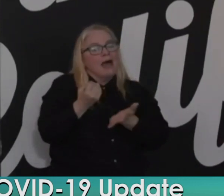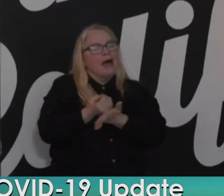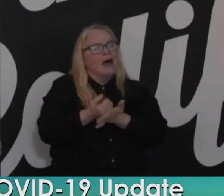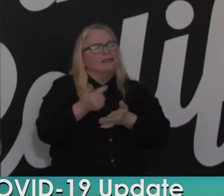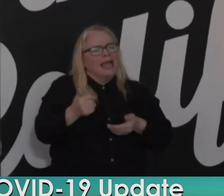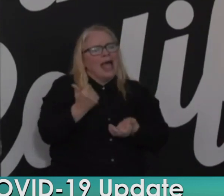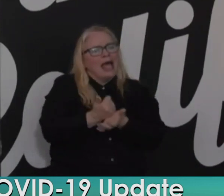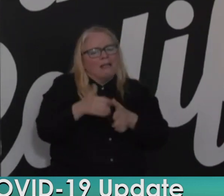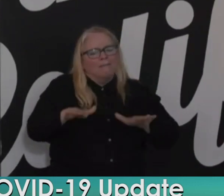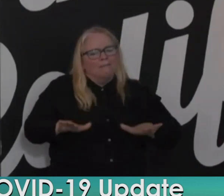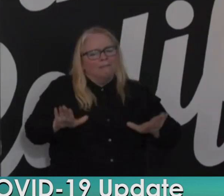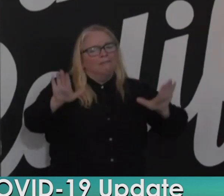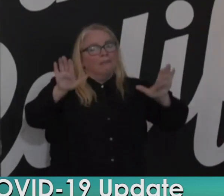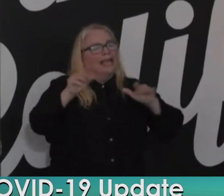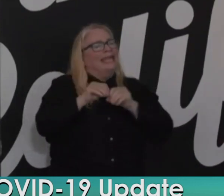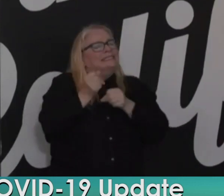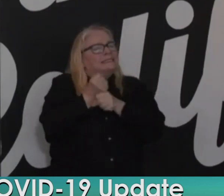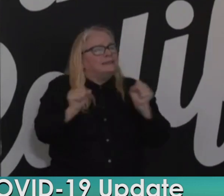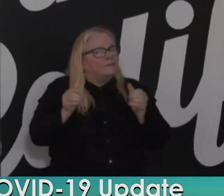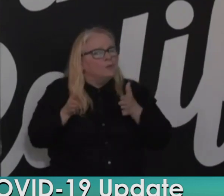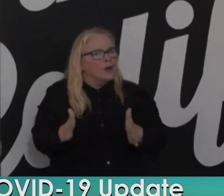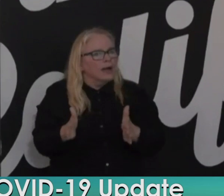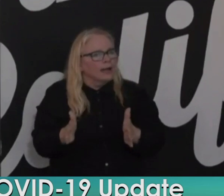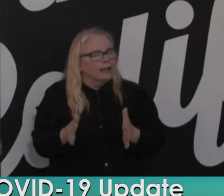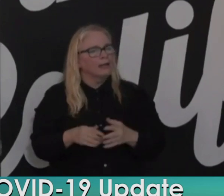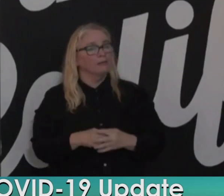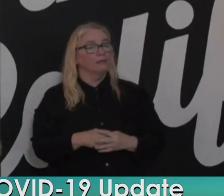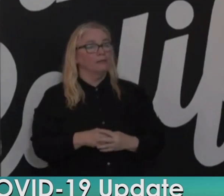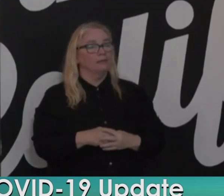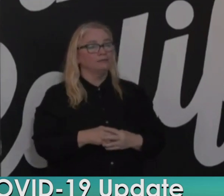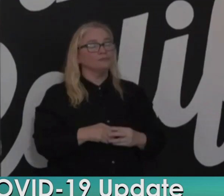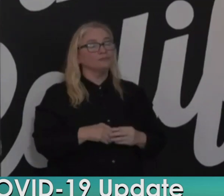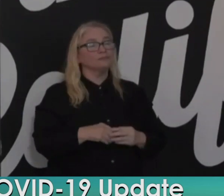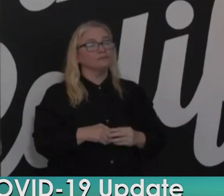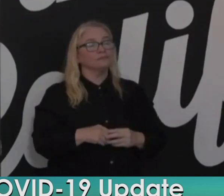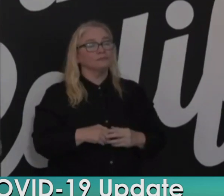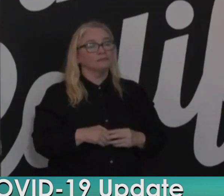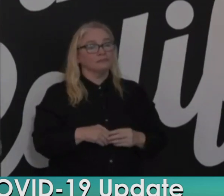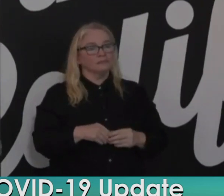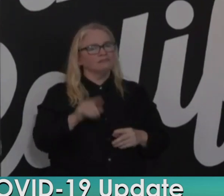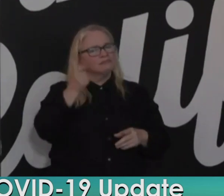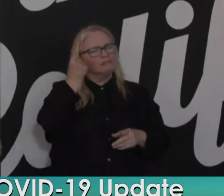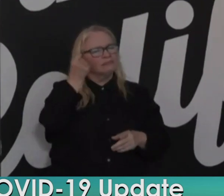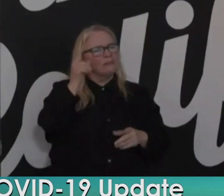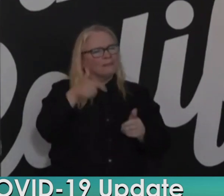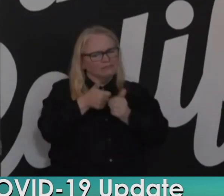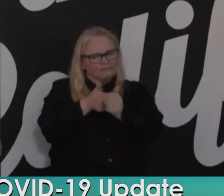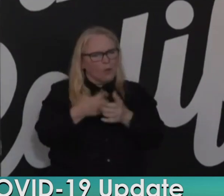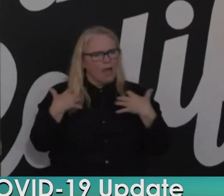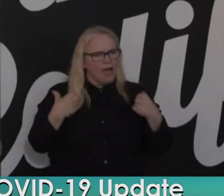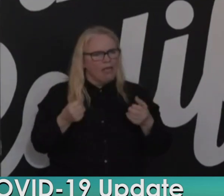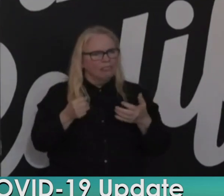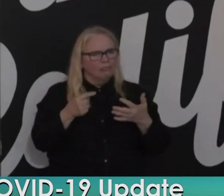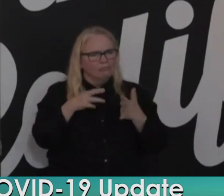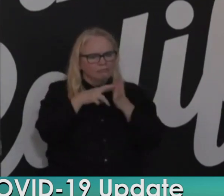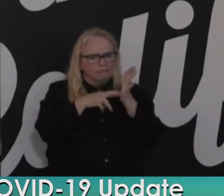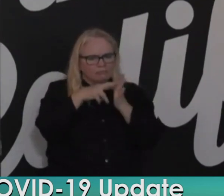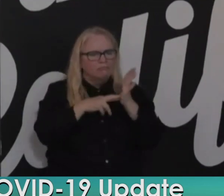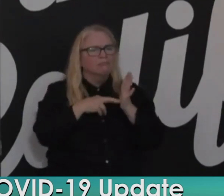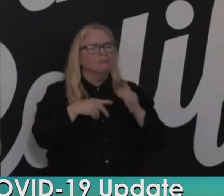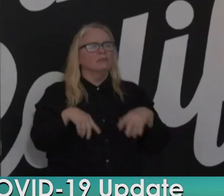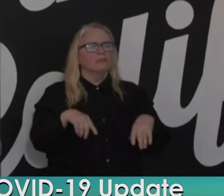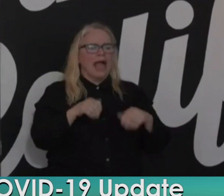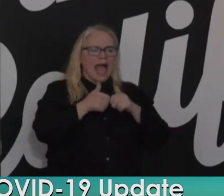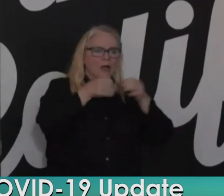way, with the indicator of health guiding our strategies, guiding our decision making, always on the basis